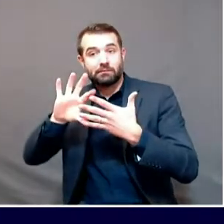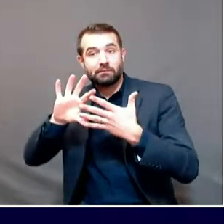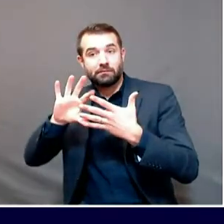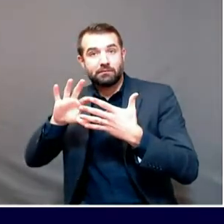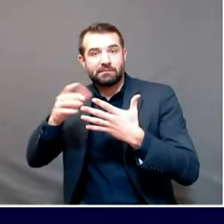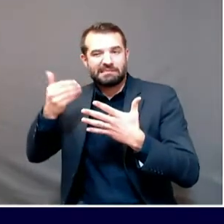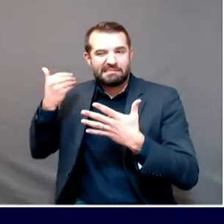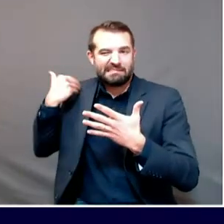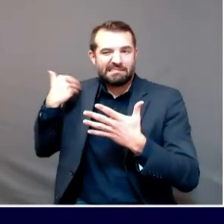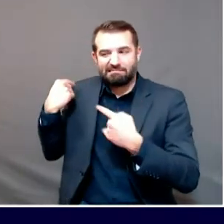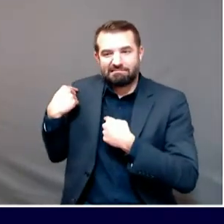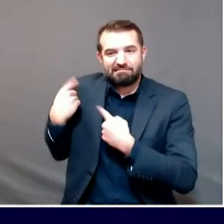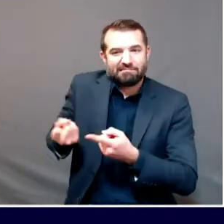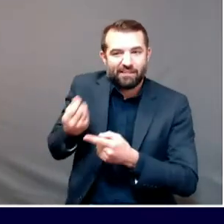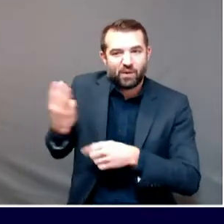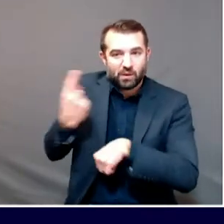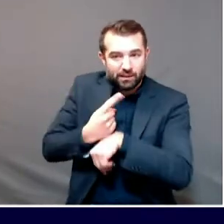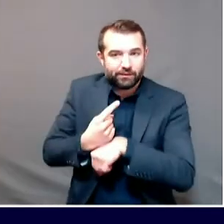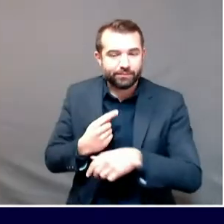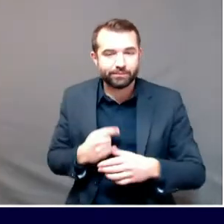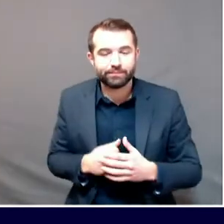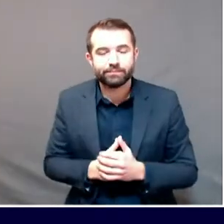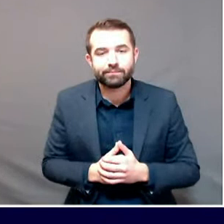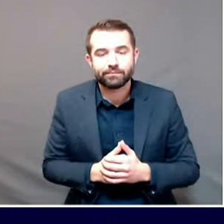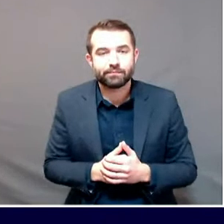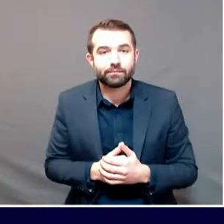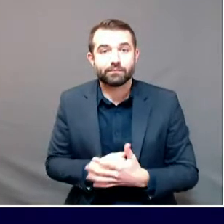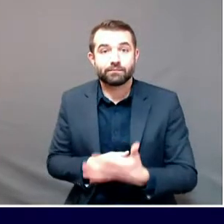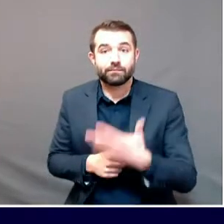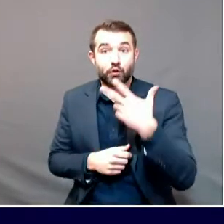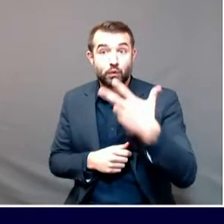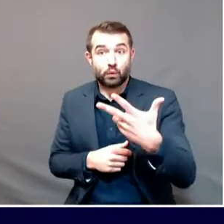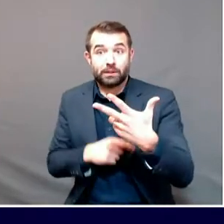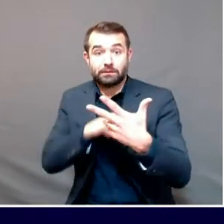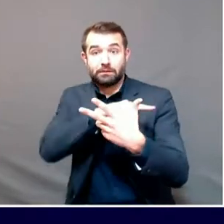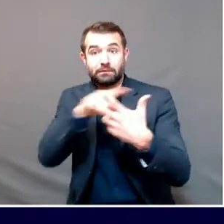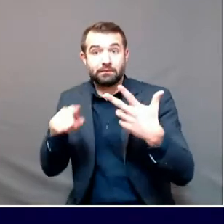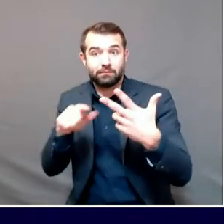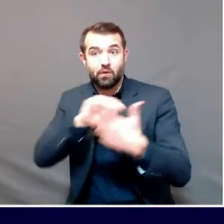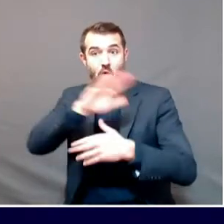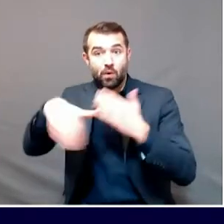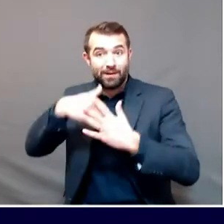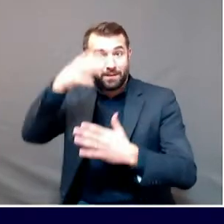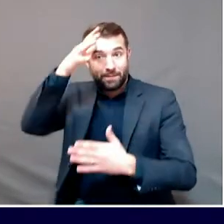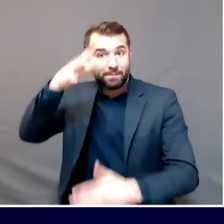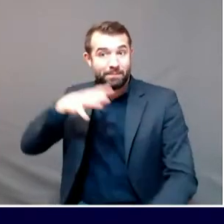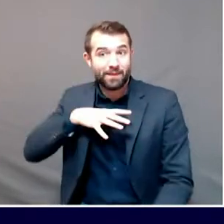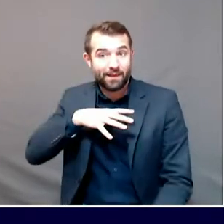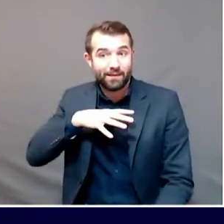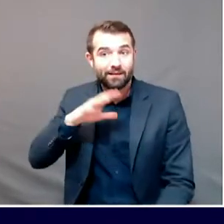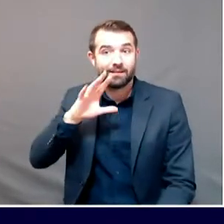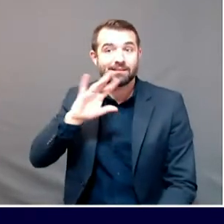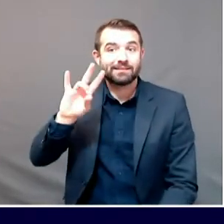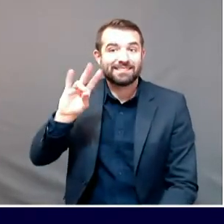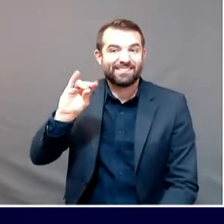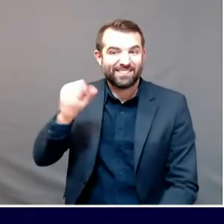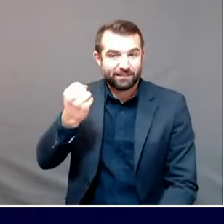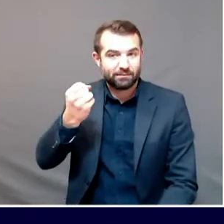days. 3 of the deaths were all among men in their 70s from Kennebec